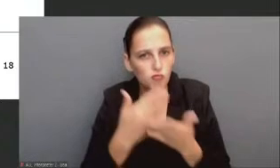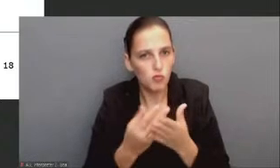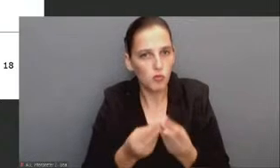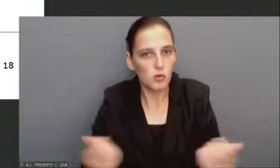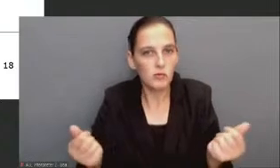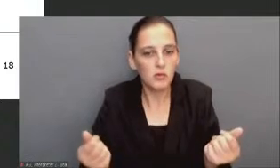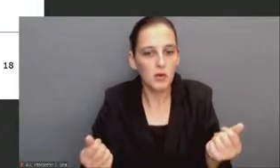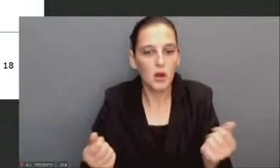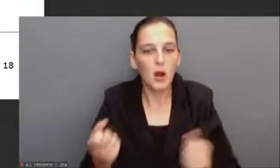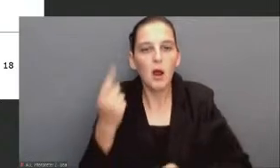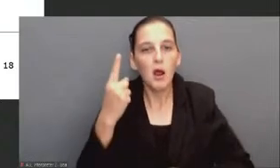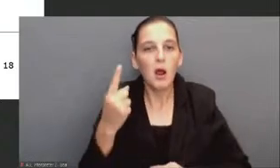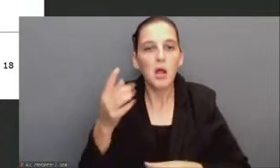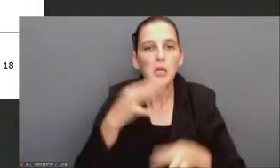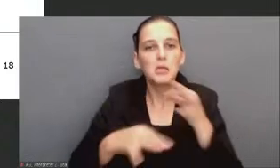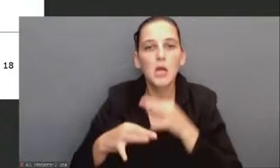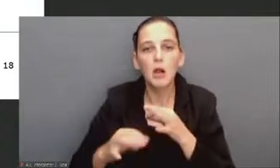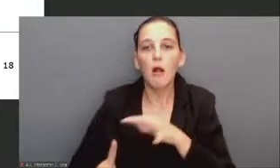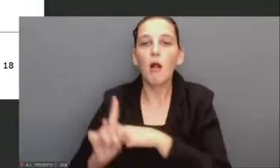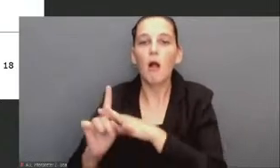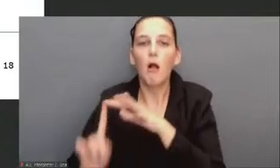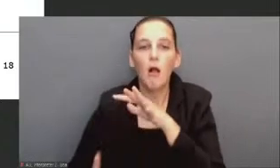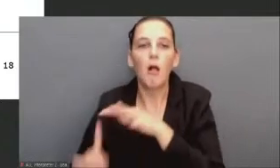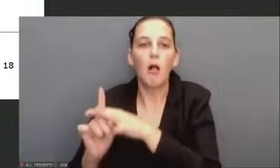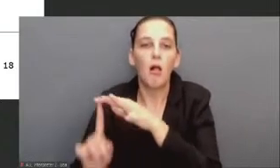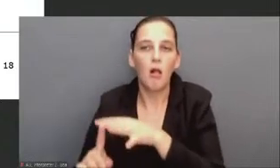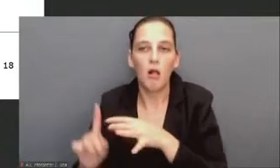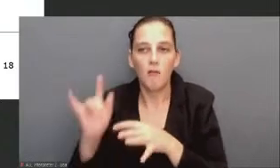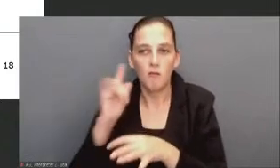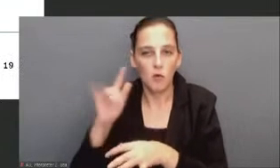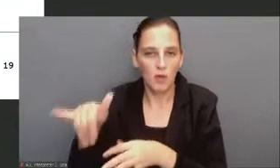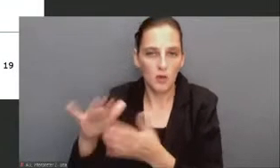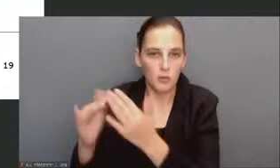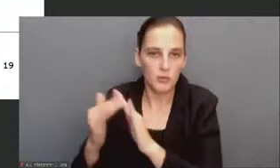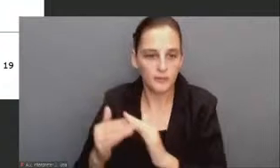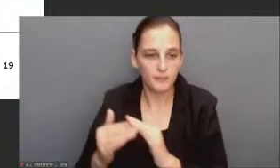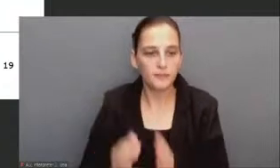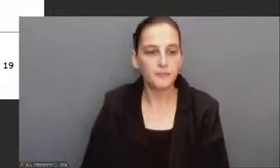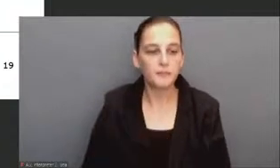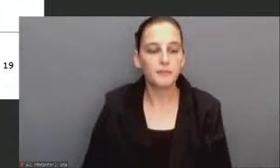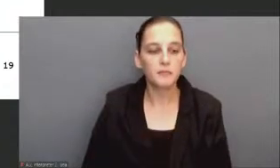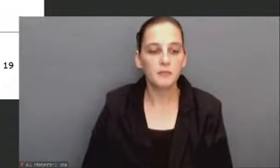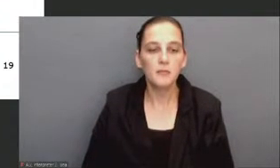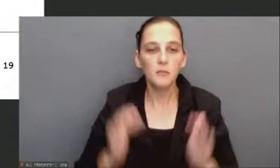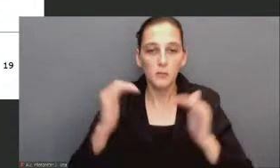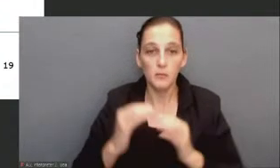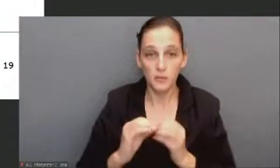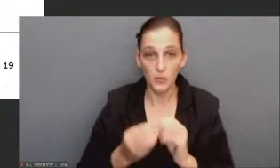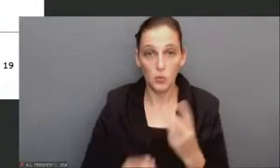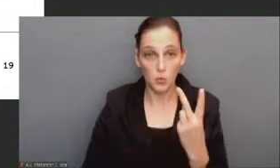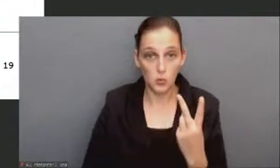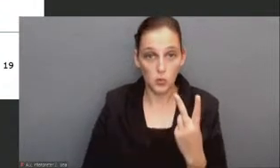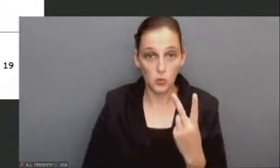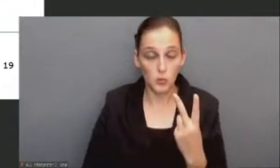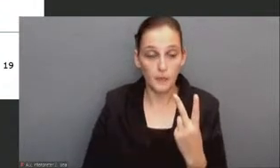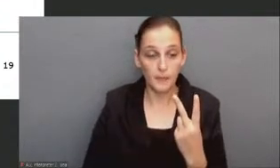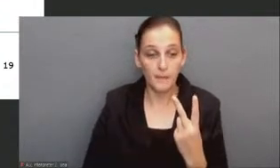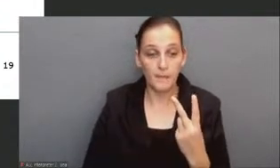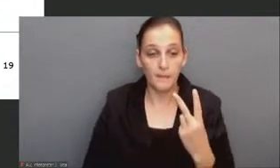coming in and out for these populations. Moving to problem statement number two, long COVID has